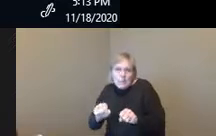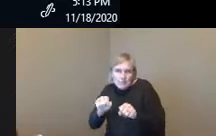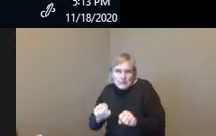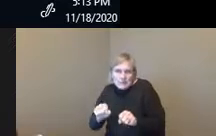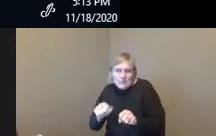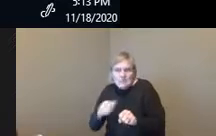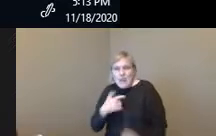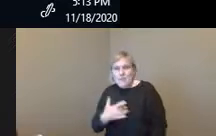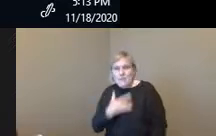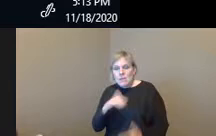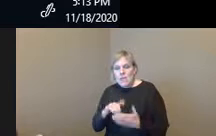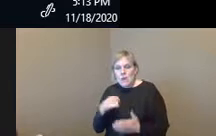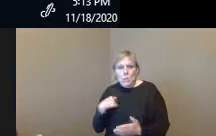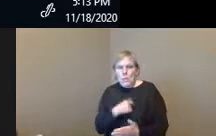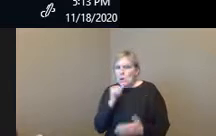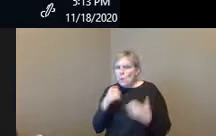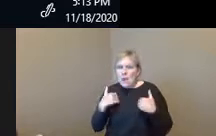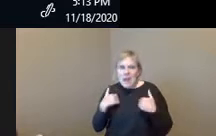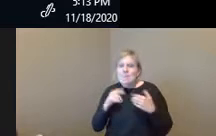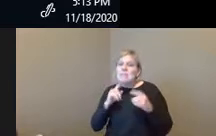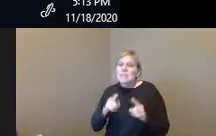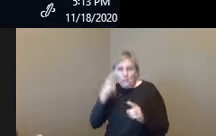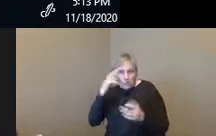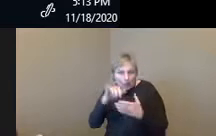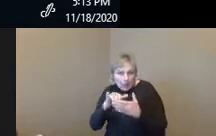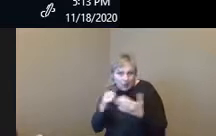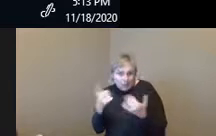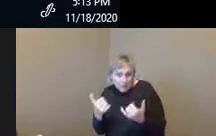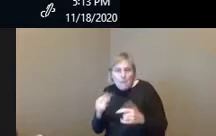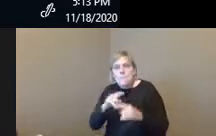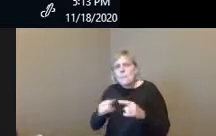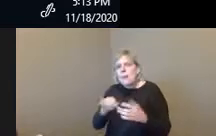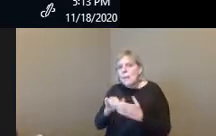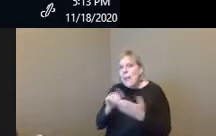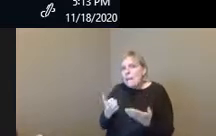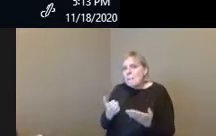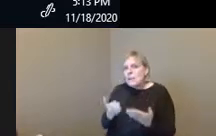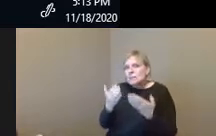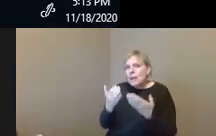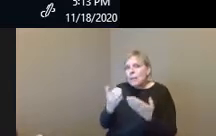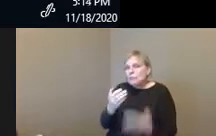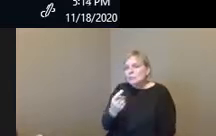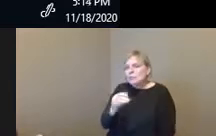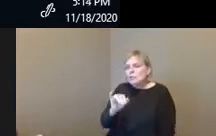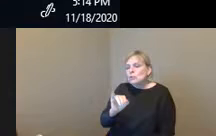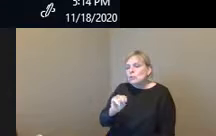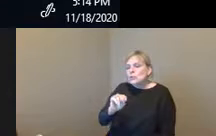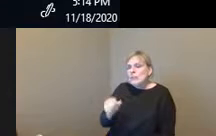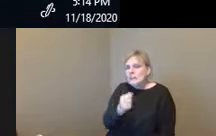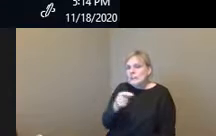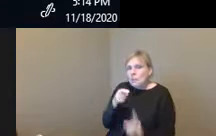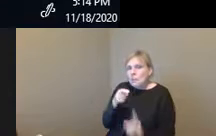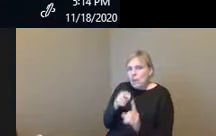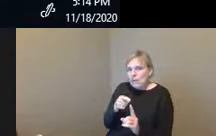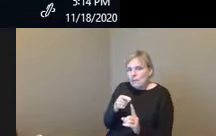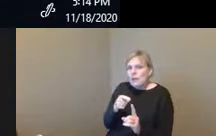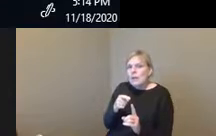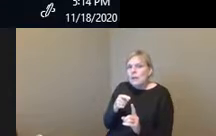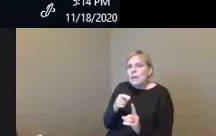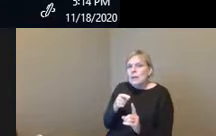I feel that we do not have the answers for that. But it does bring up, to Gina's point, a inherent, I guess,